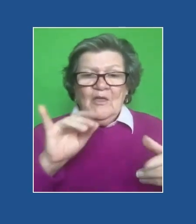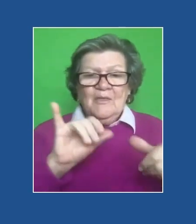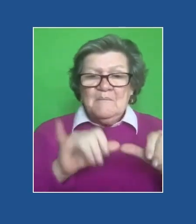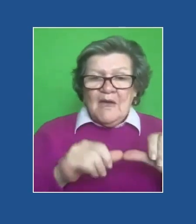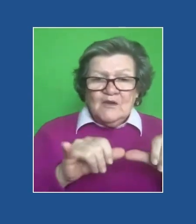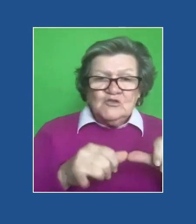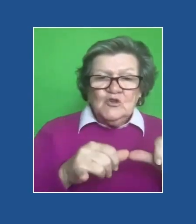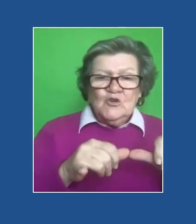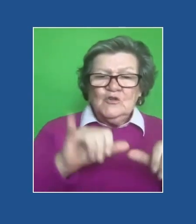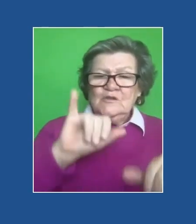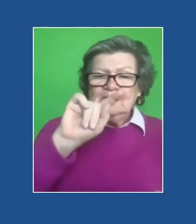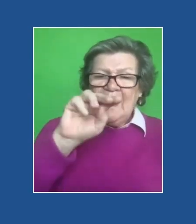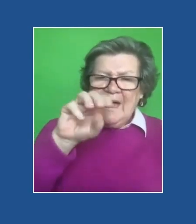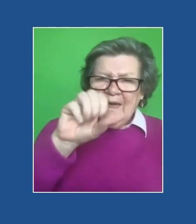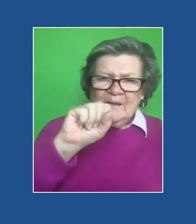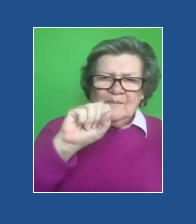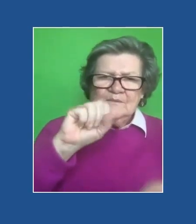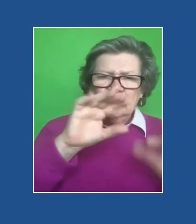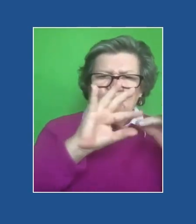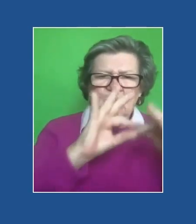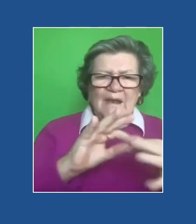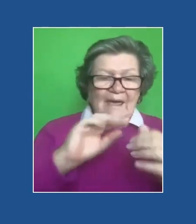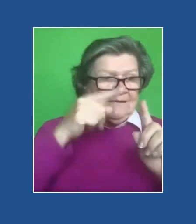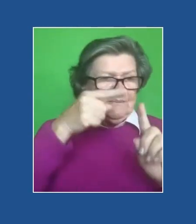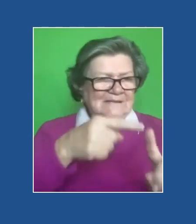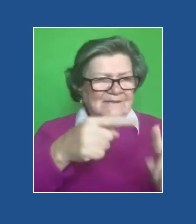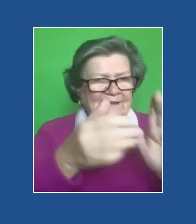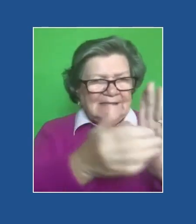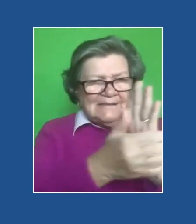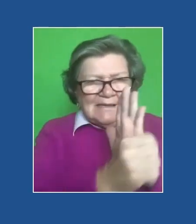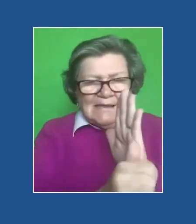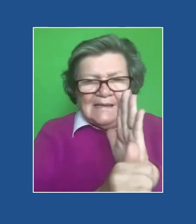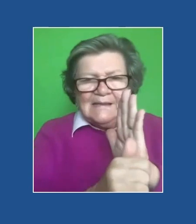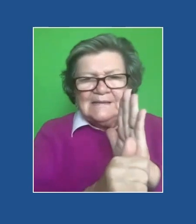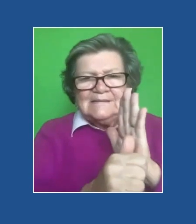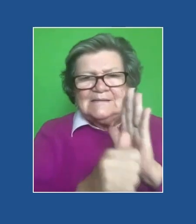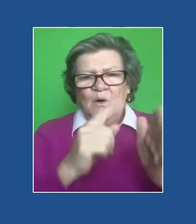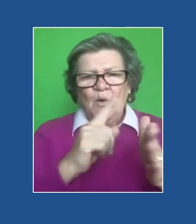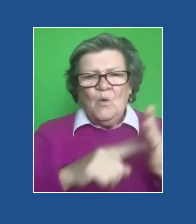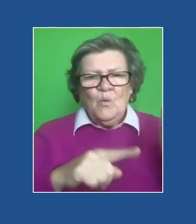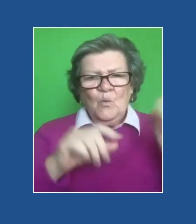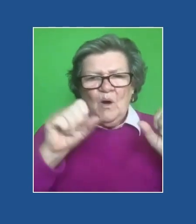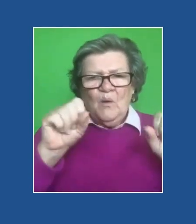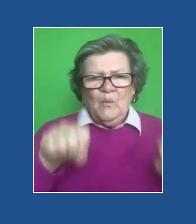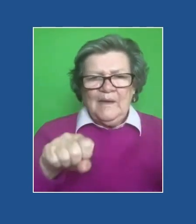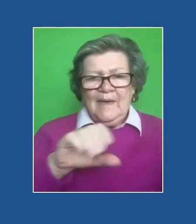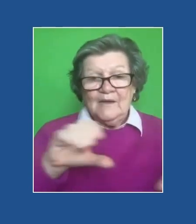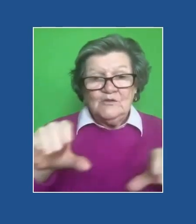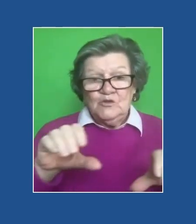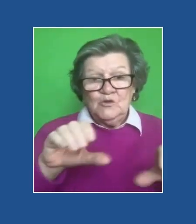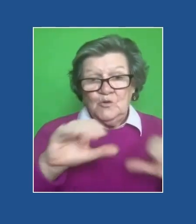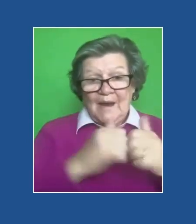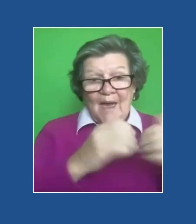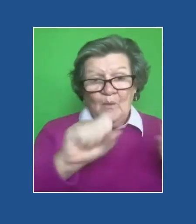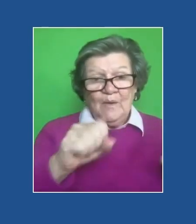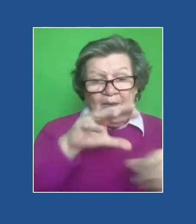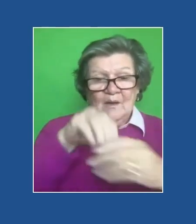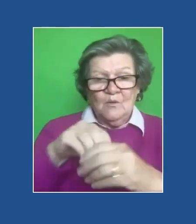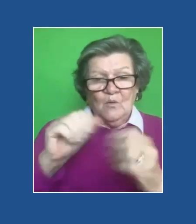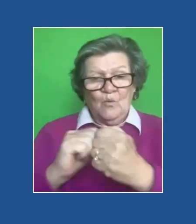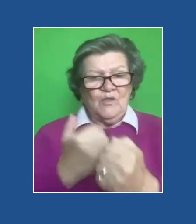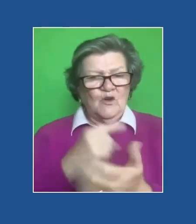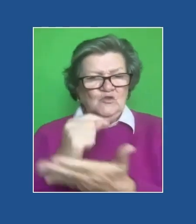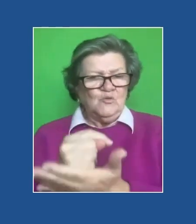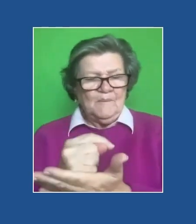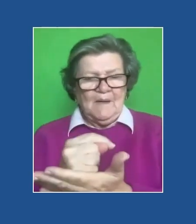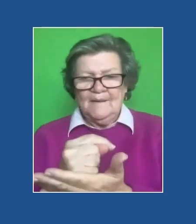items relate to specific DBT skills or specific things that we can pull into our DBT treatment? And